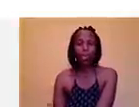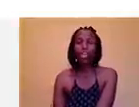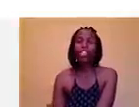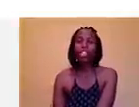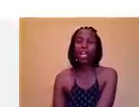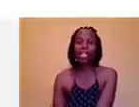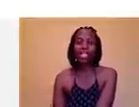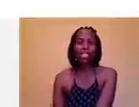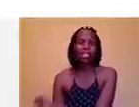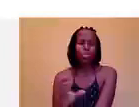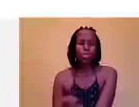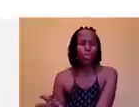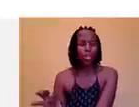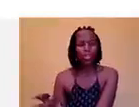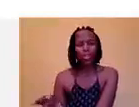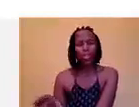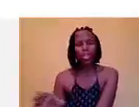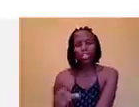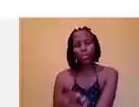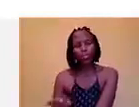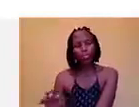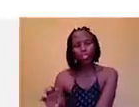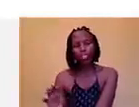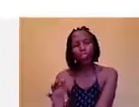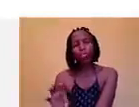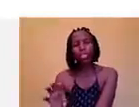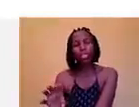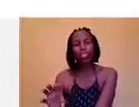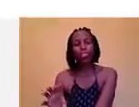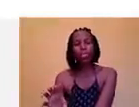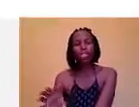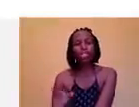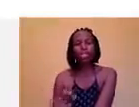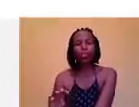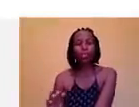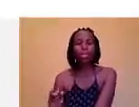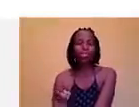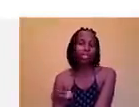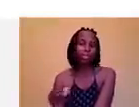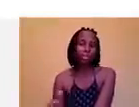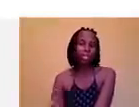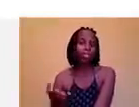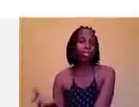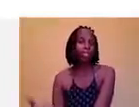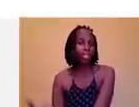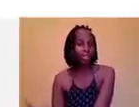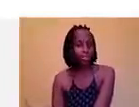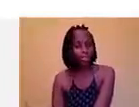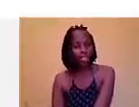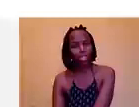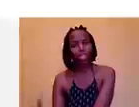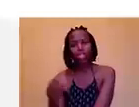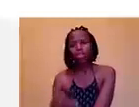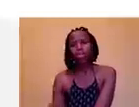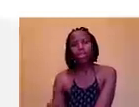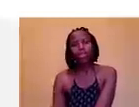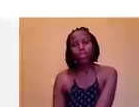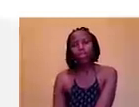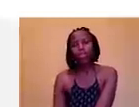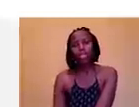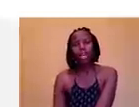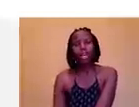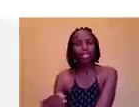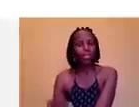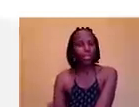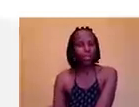we call college guides. So for each college, we've put important information that we believe is important for first year students. So you